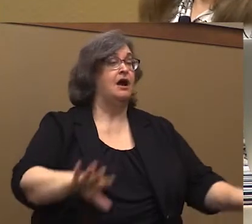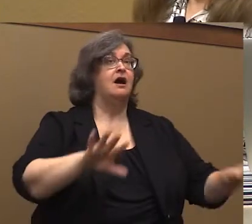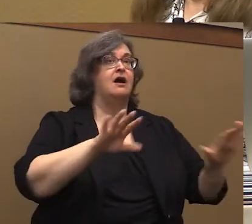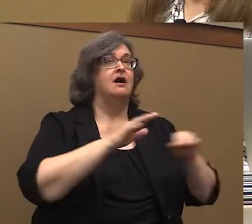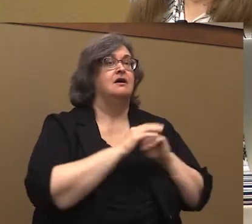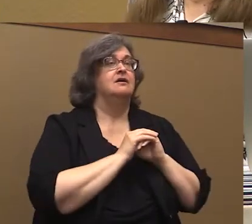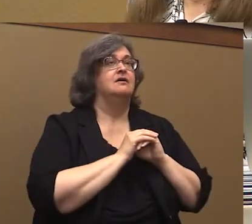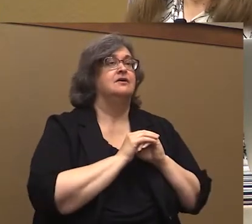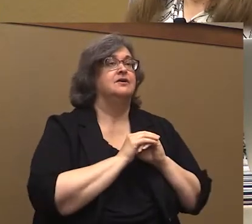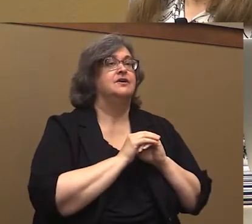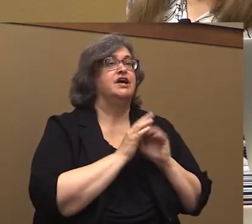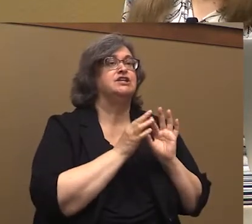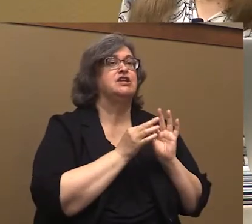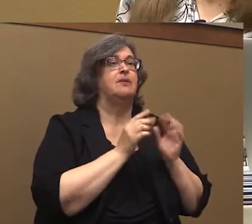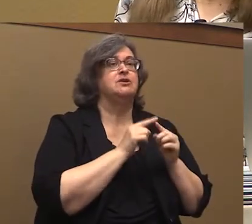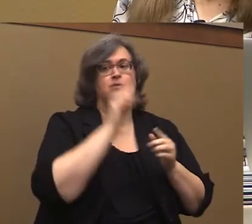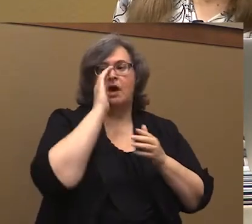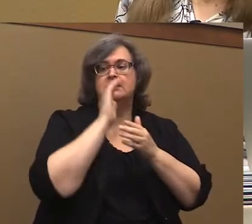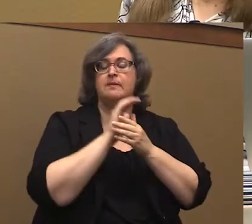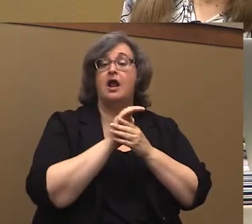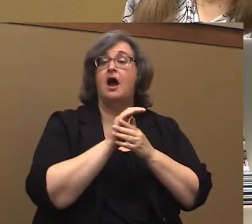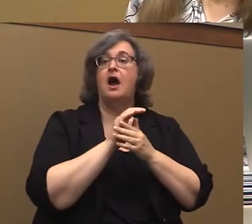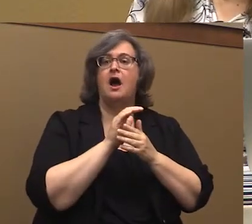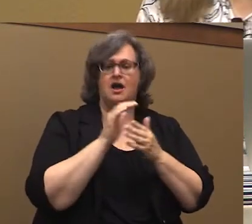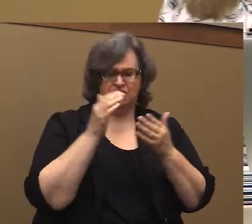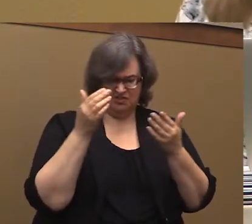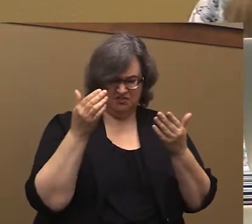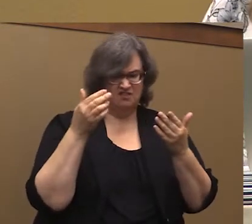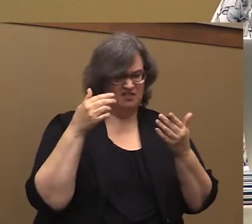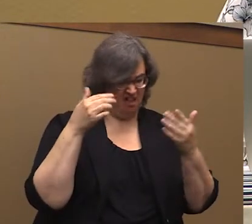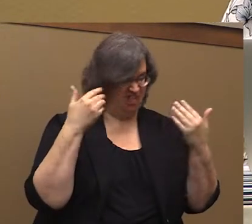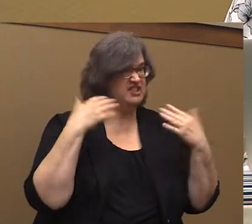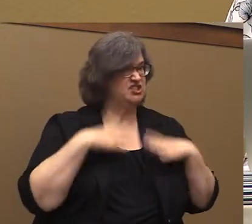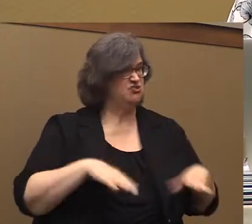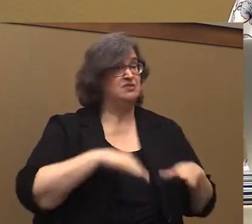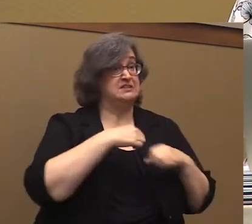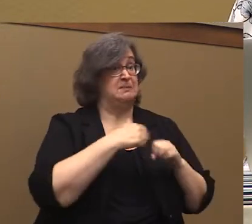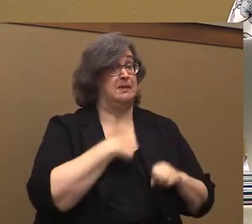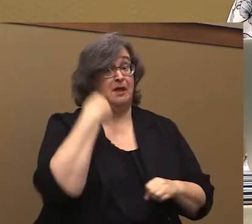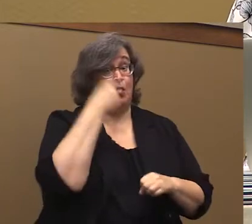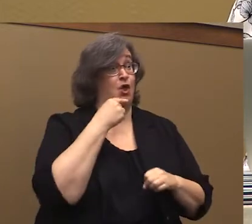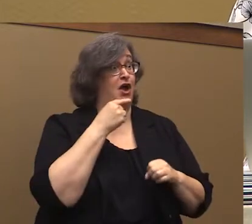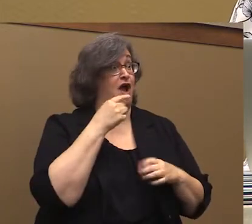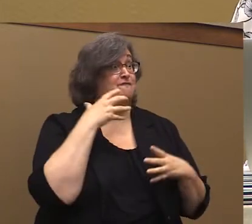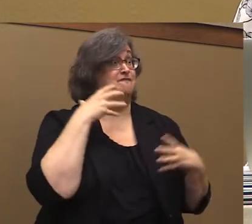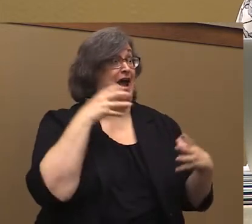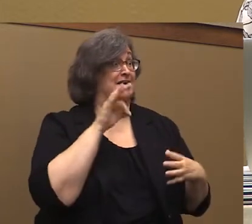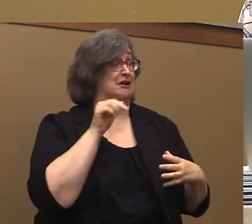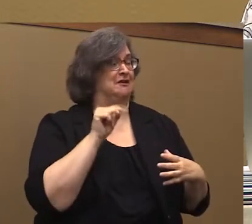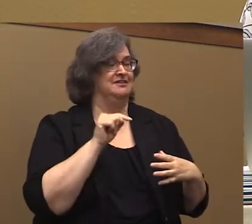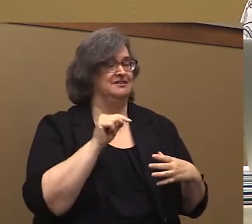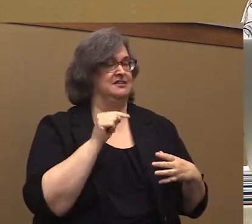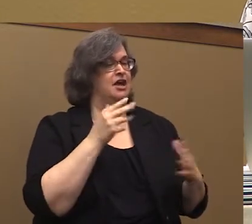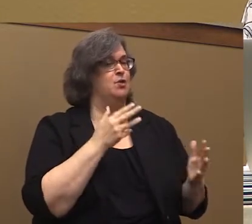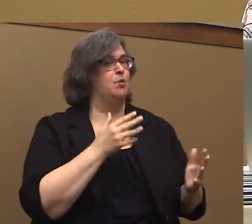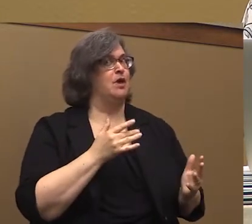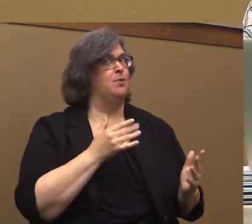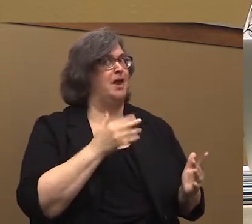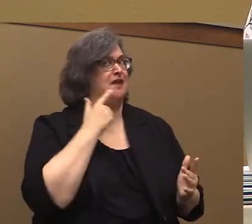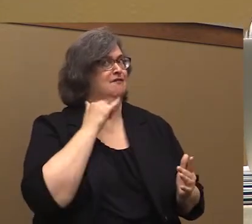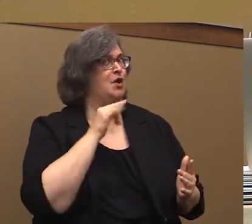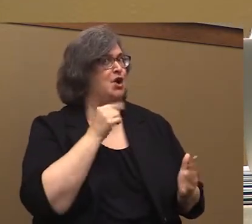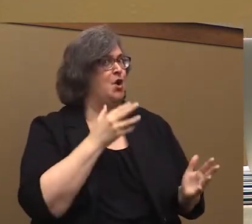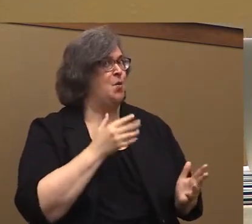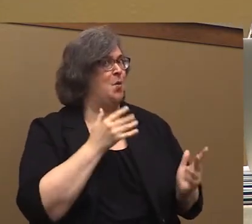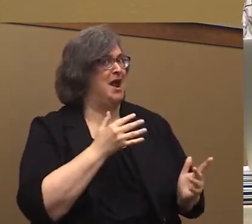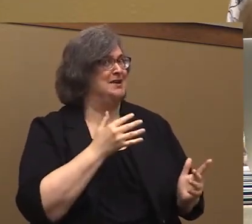say to her husband, does this make me look fat? And then we wait for it.